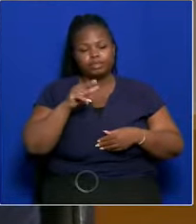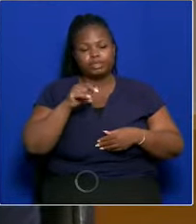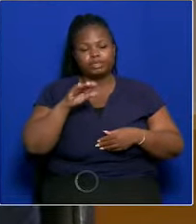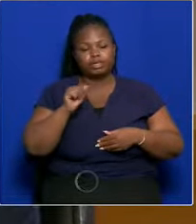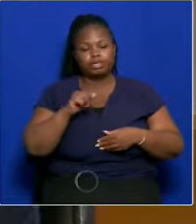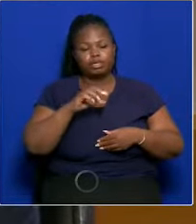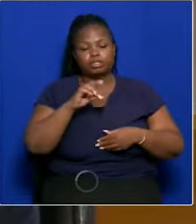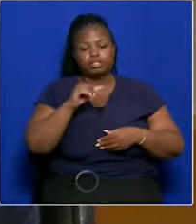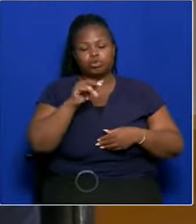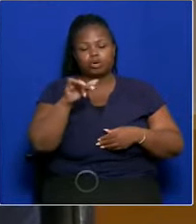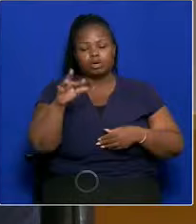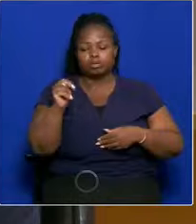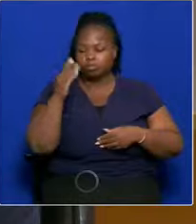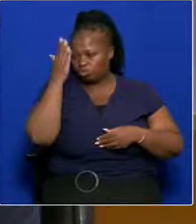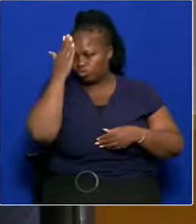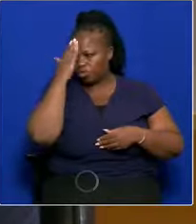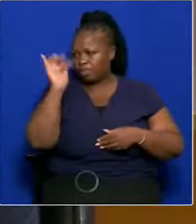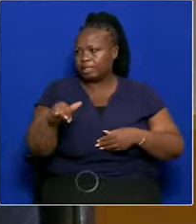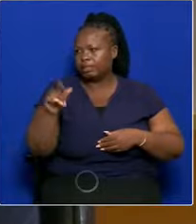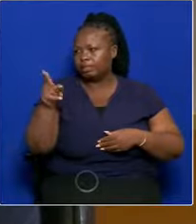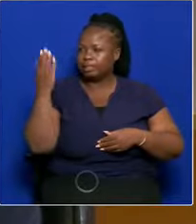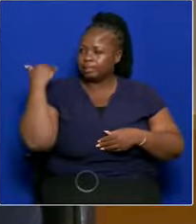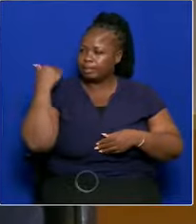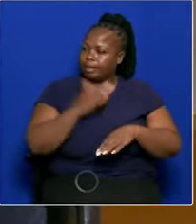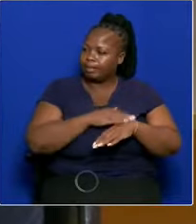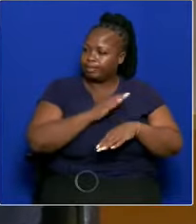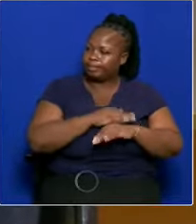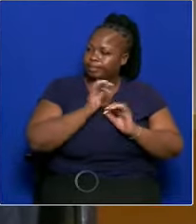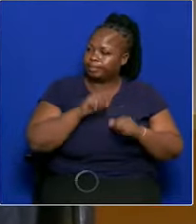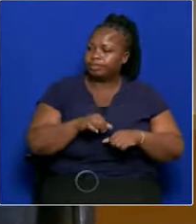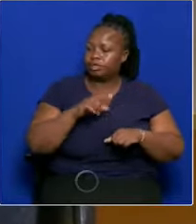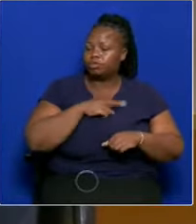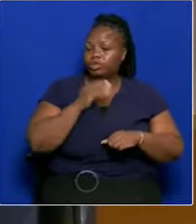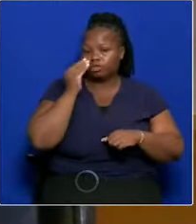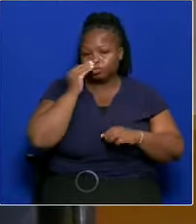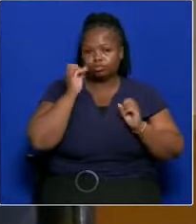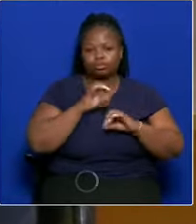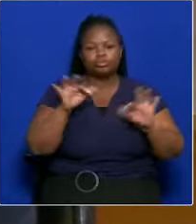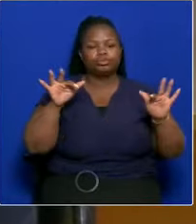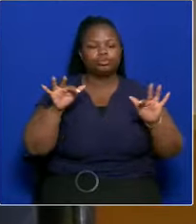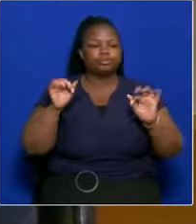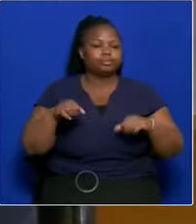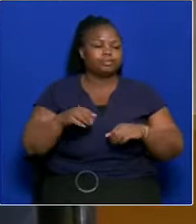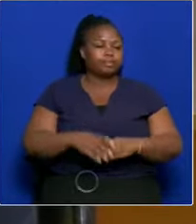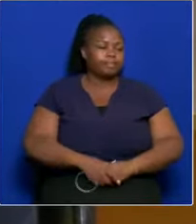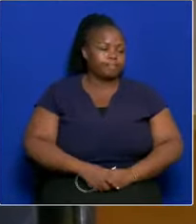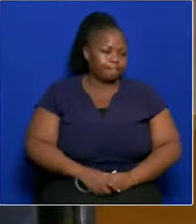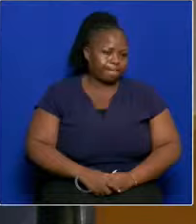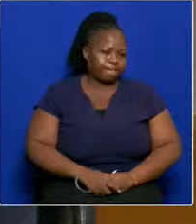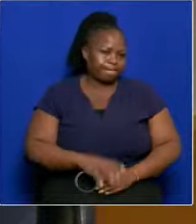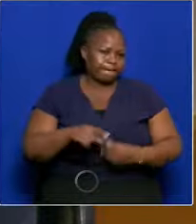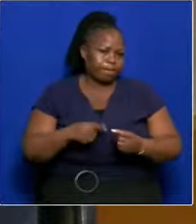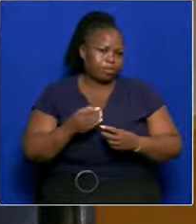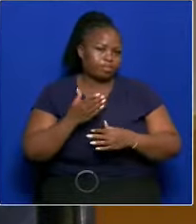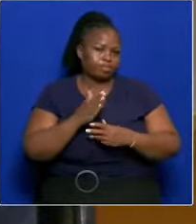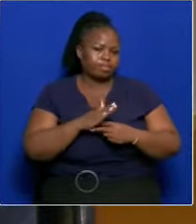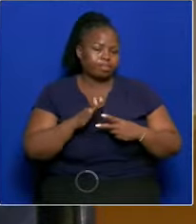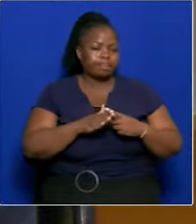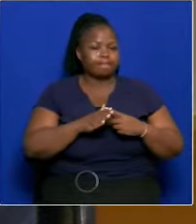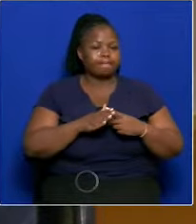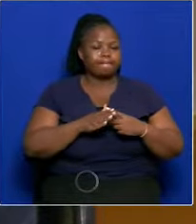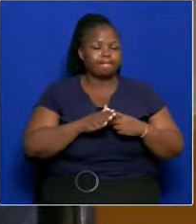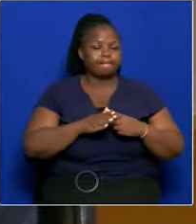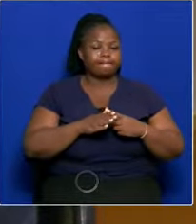aware of that at the time the news broke about both matters but